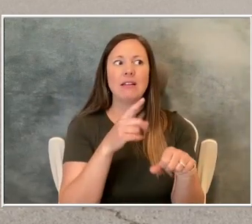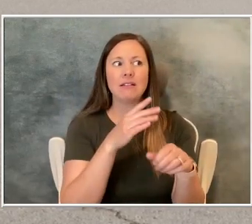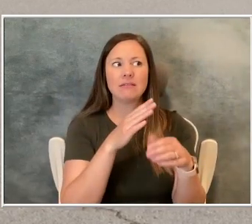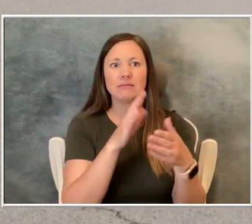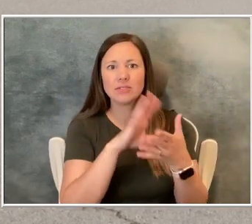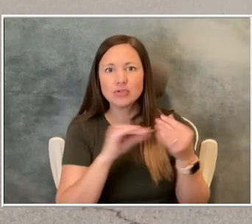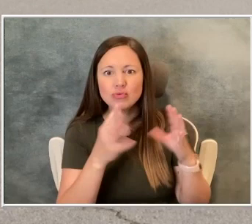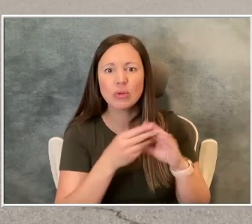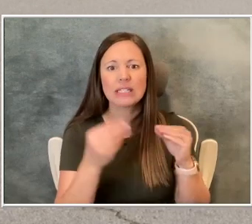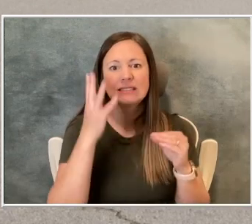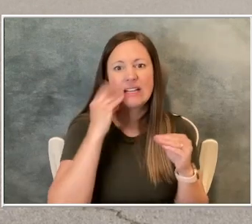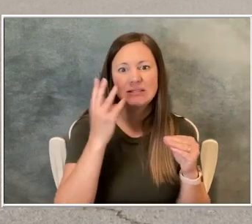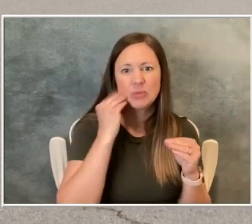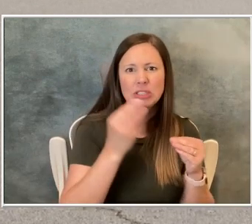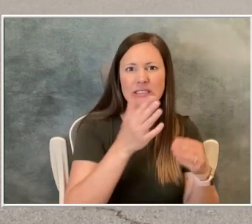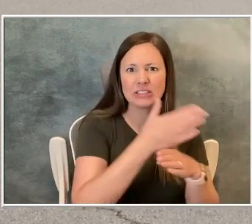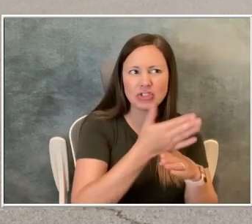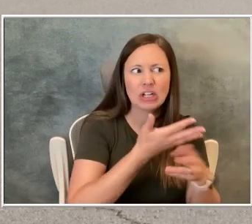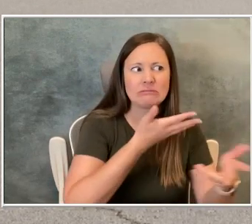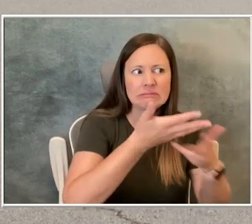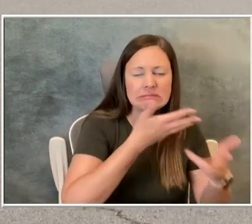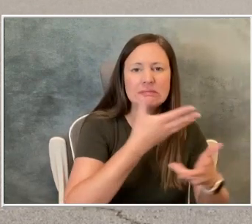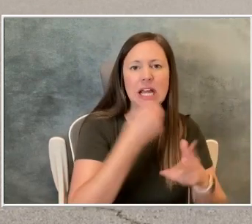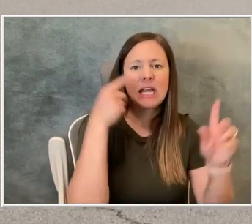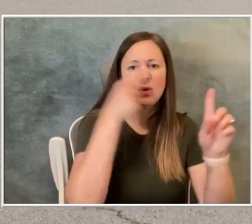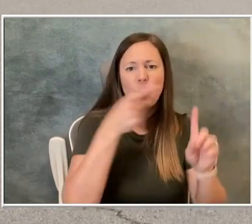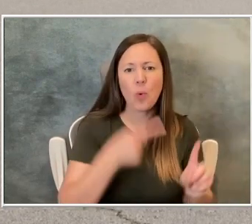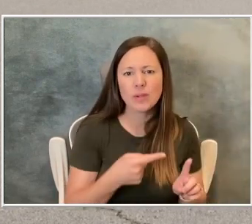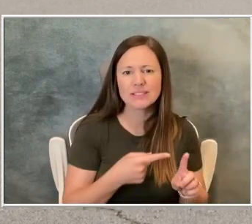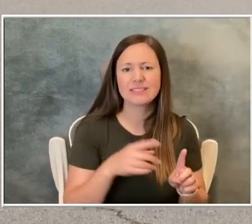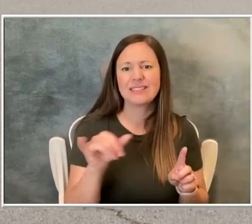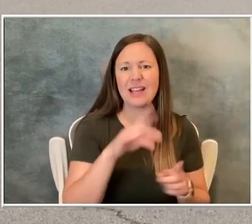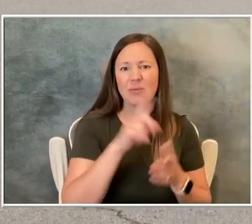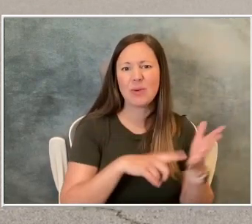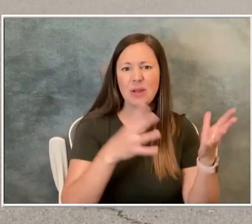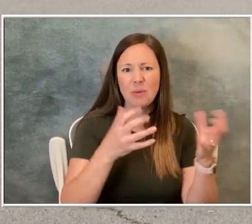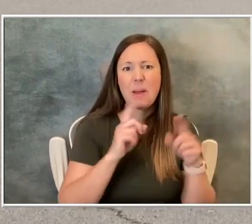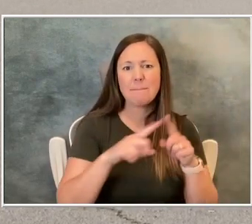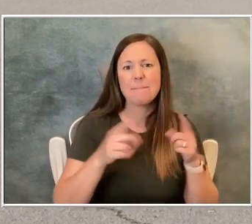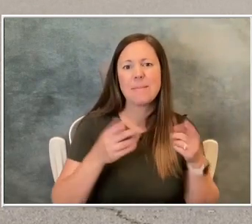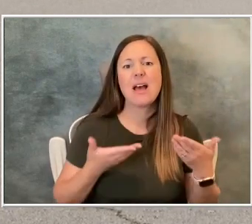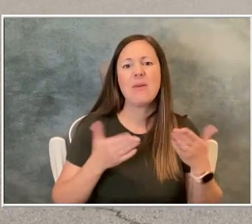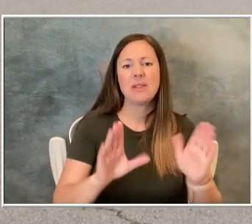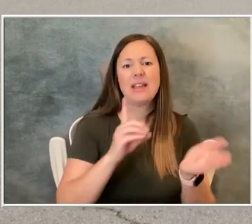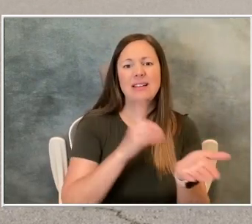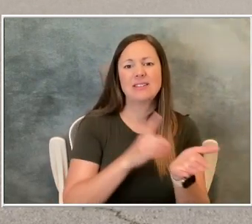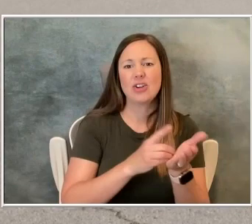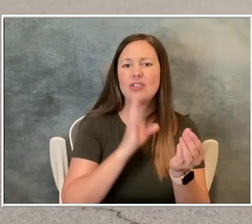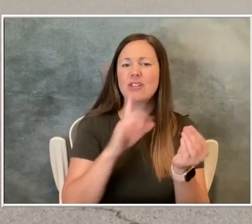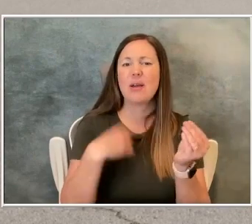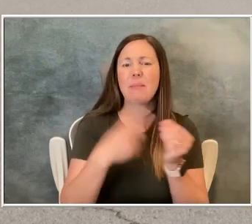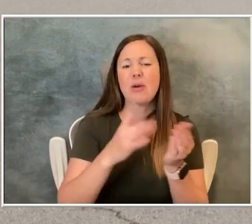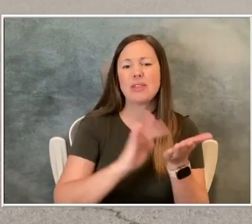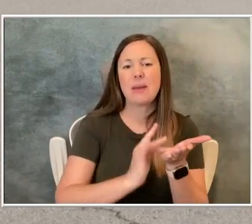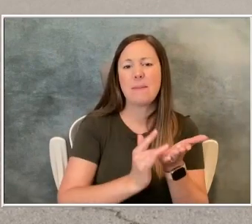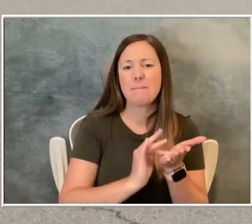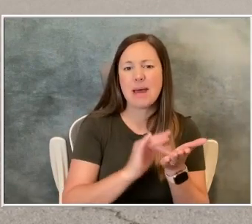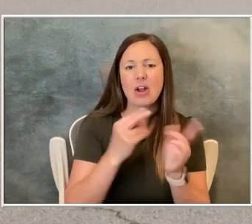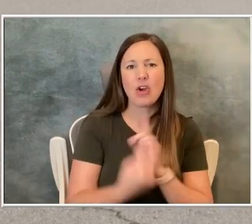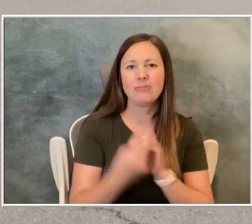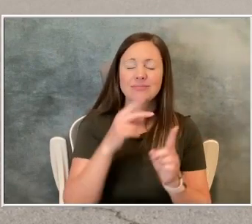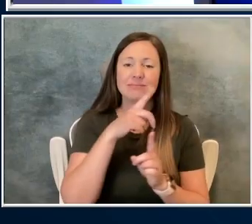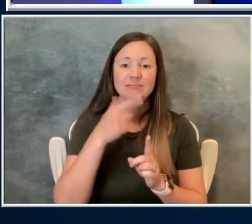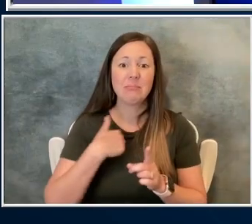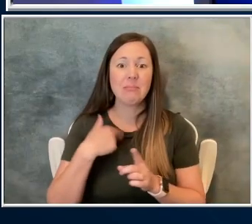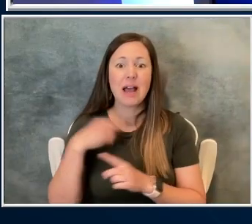and goals. What are you looking for? But I'll let Doc talk on the medical side of it, but I'm just shaking my head because he's right on